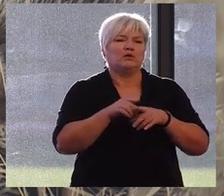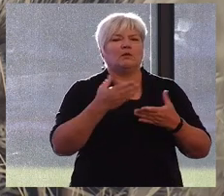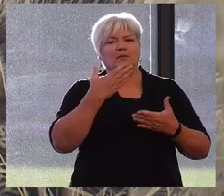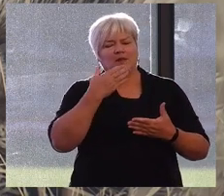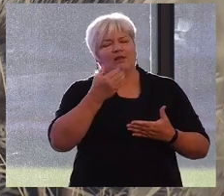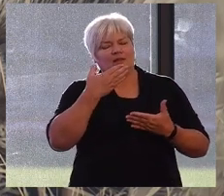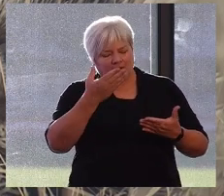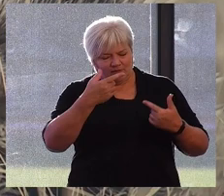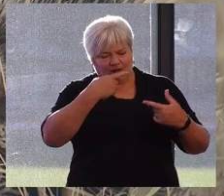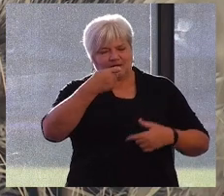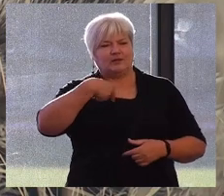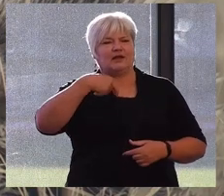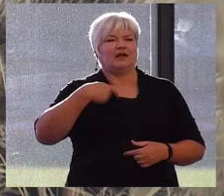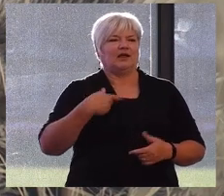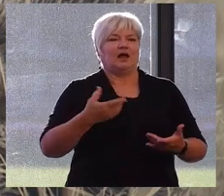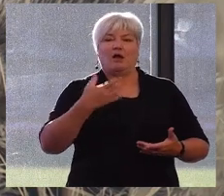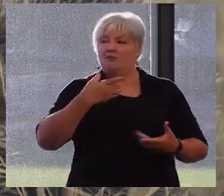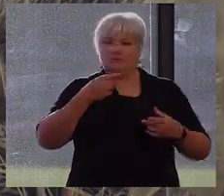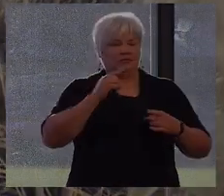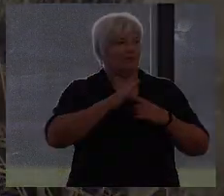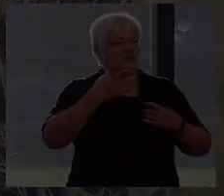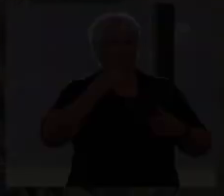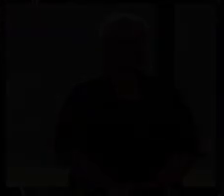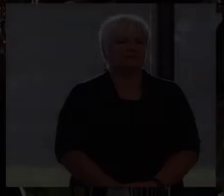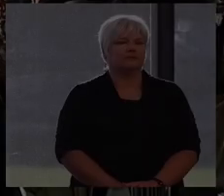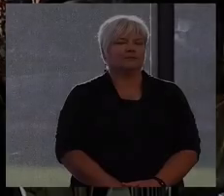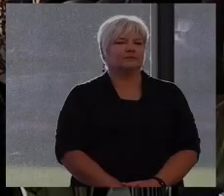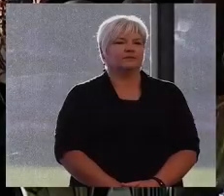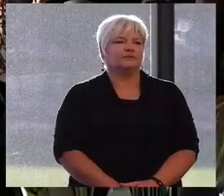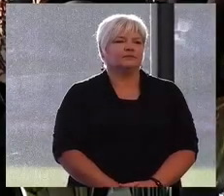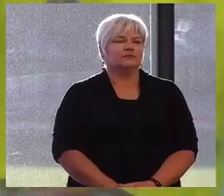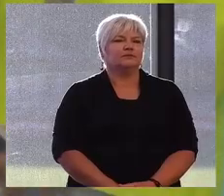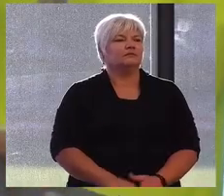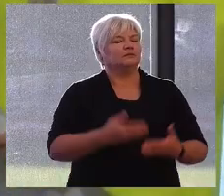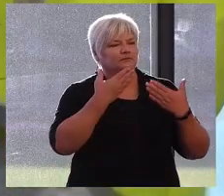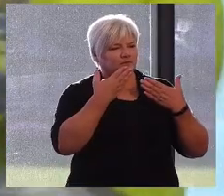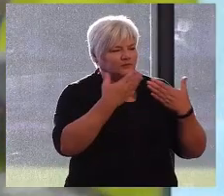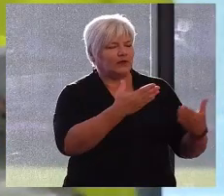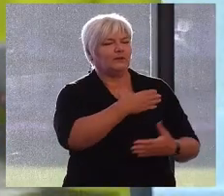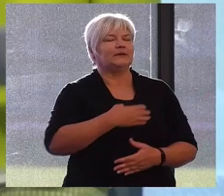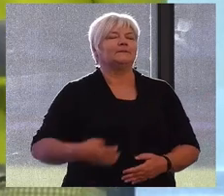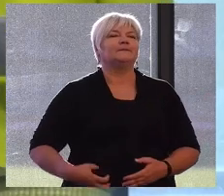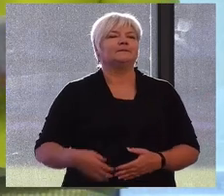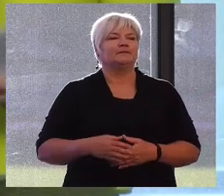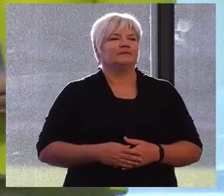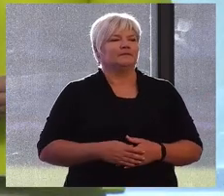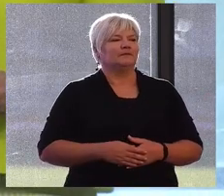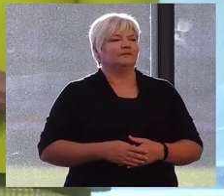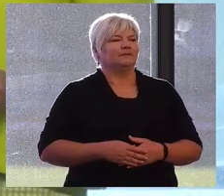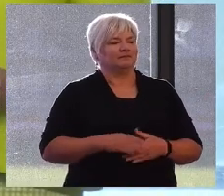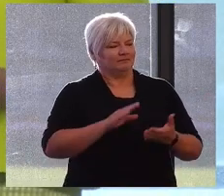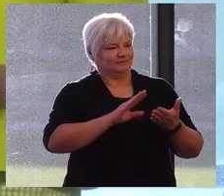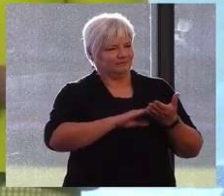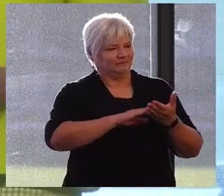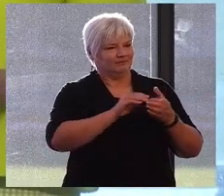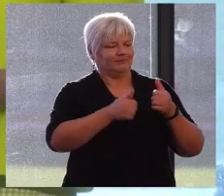you giving me the time. I look forward to meeting many of you over the course of my work. Thanks so much. Thank you, Minister. And cheers to the dissipation